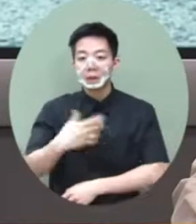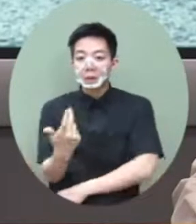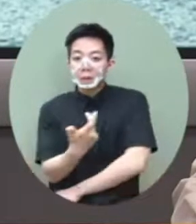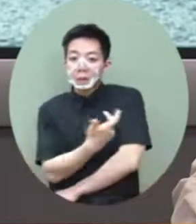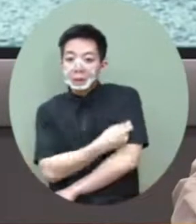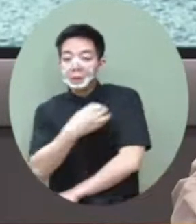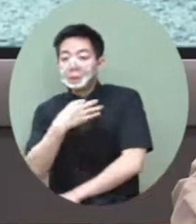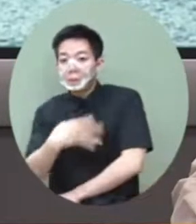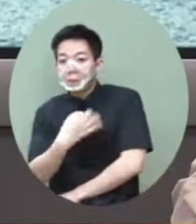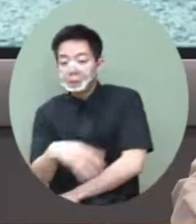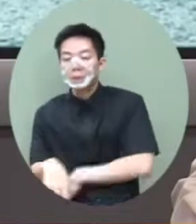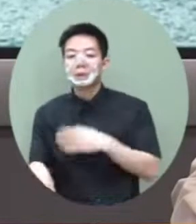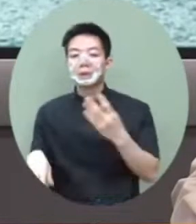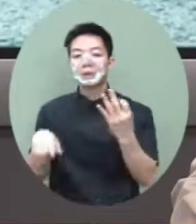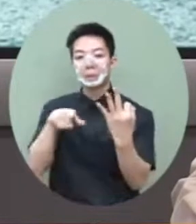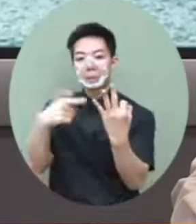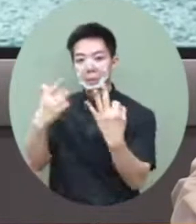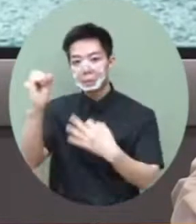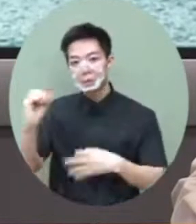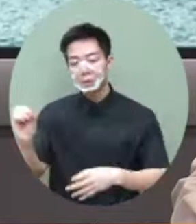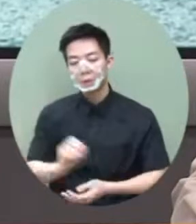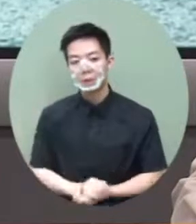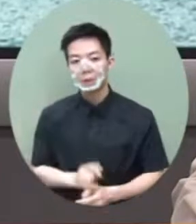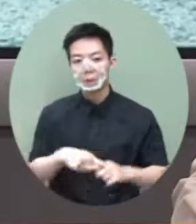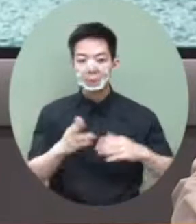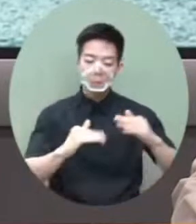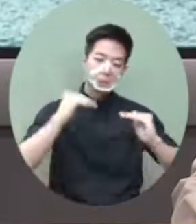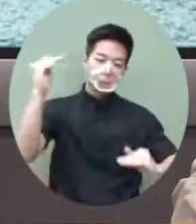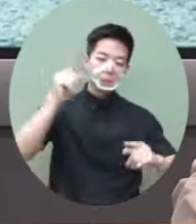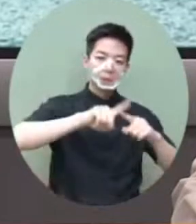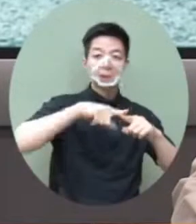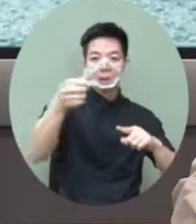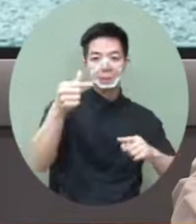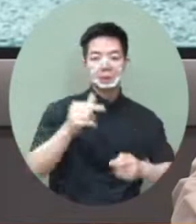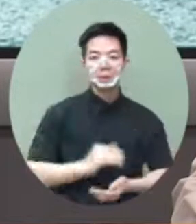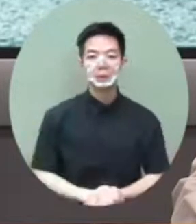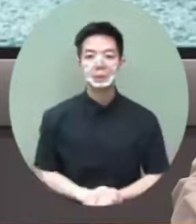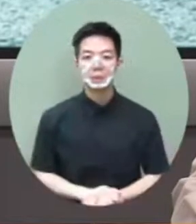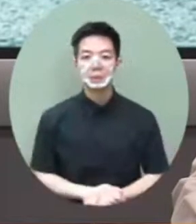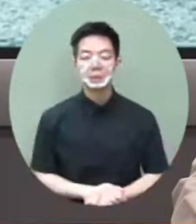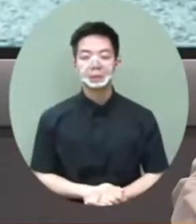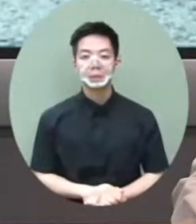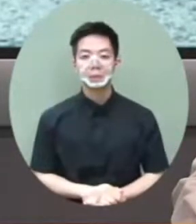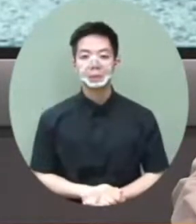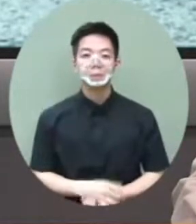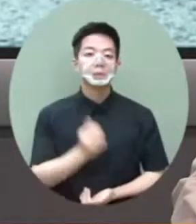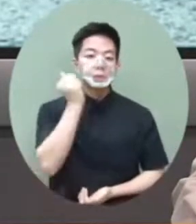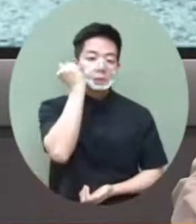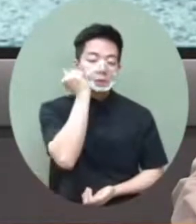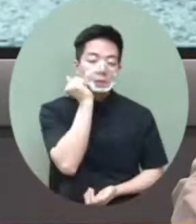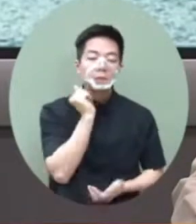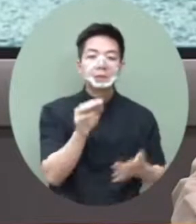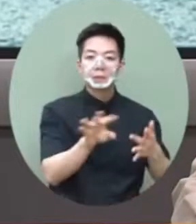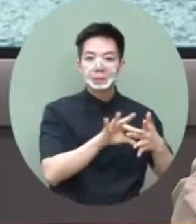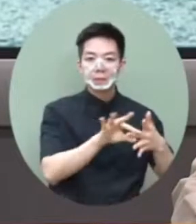0.38%. Those who have received less than two, 3.8%, a difference of about 10